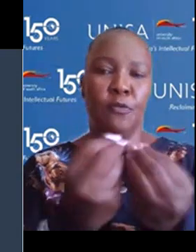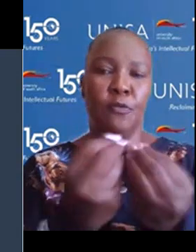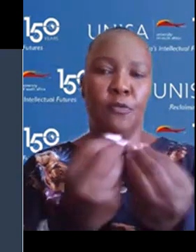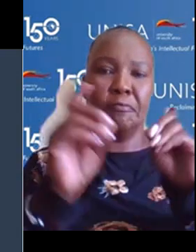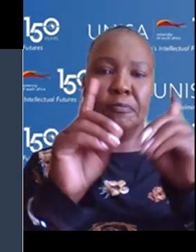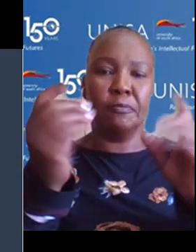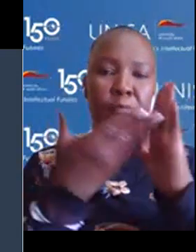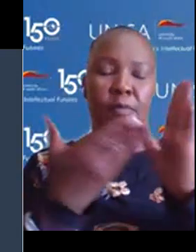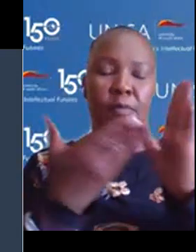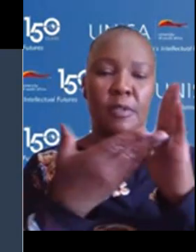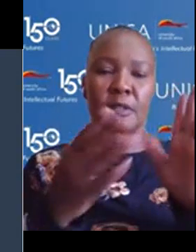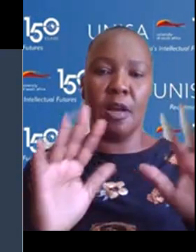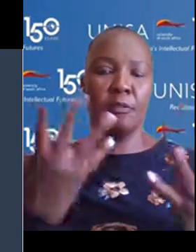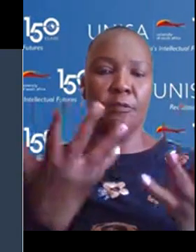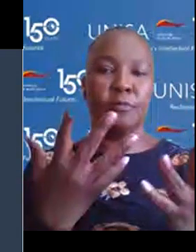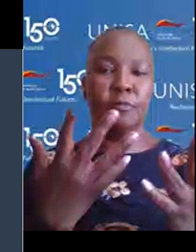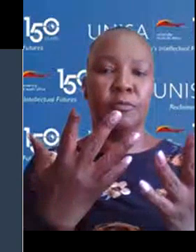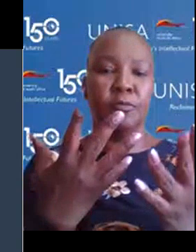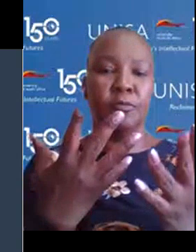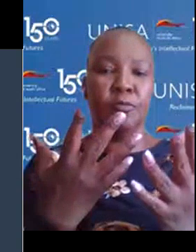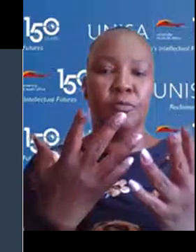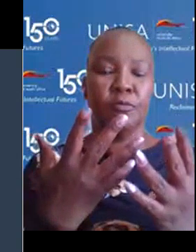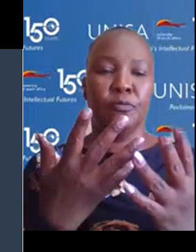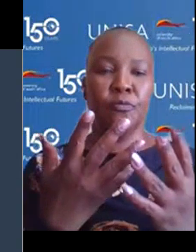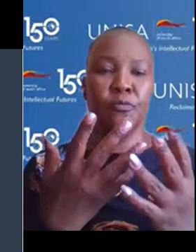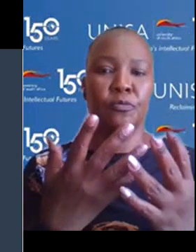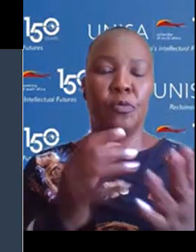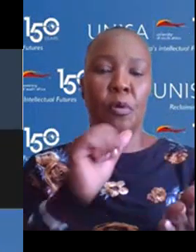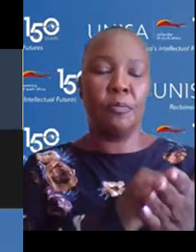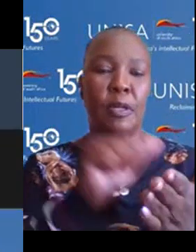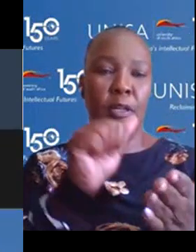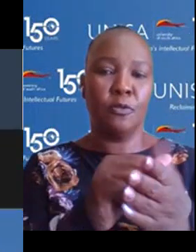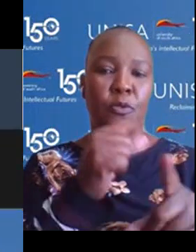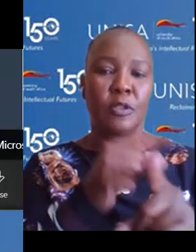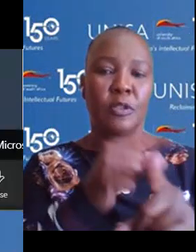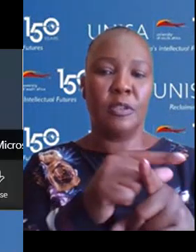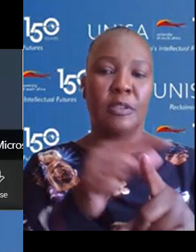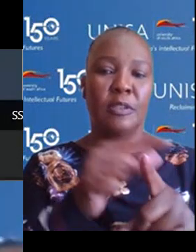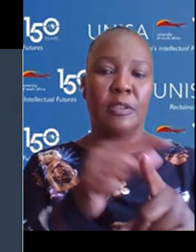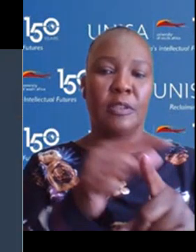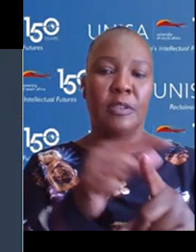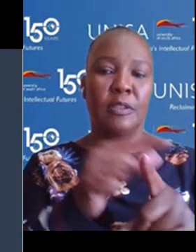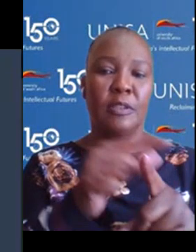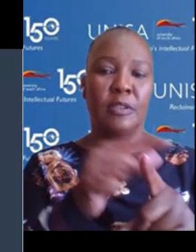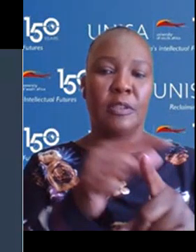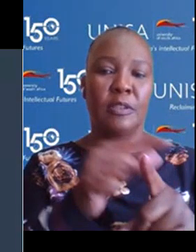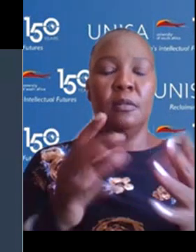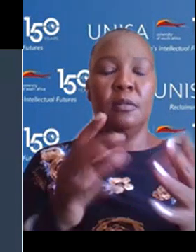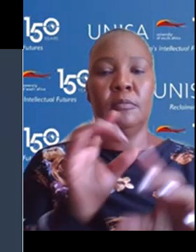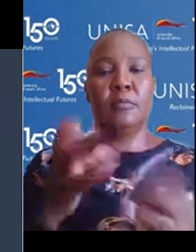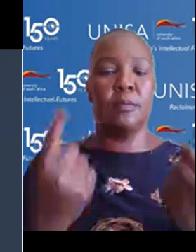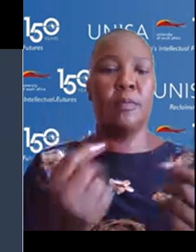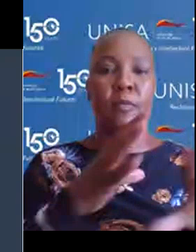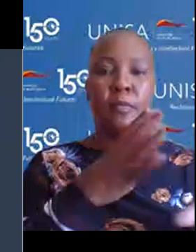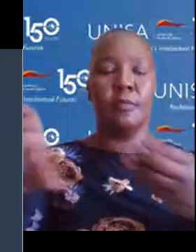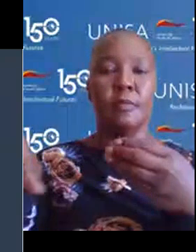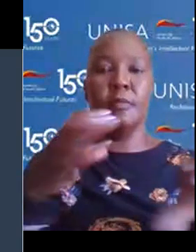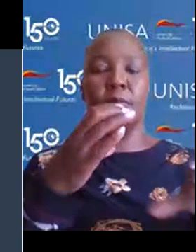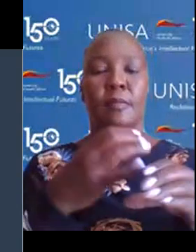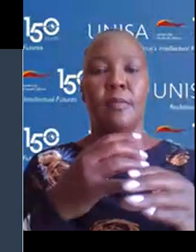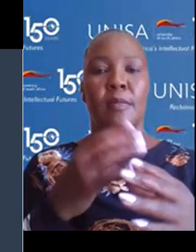to reset your password if you've perhaps forgot your MyUnisa password. So once we do the activity to access